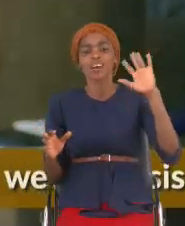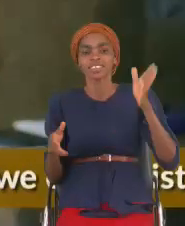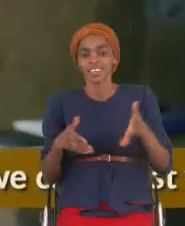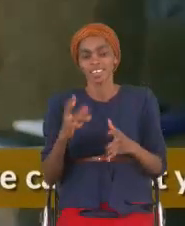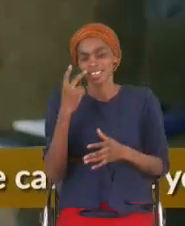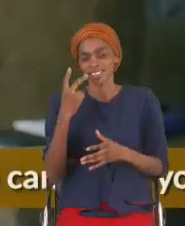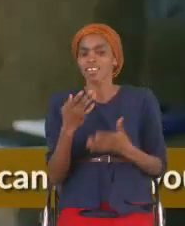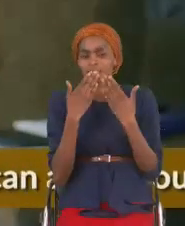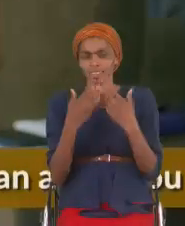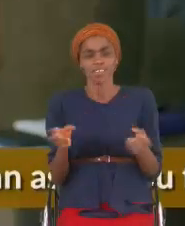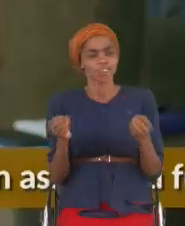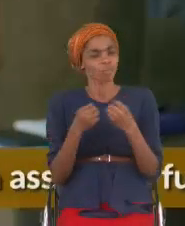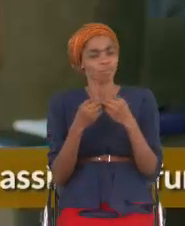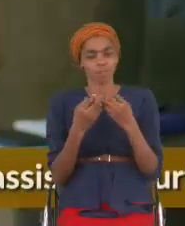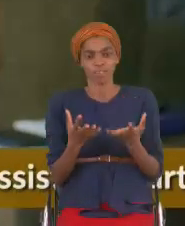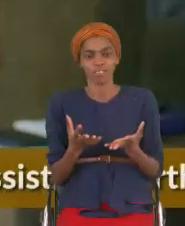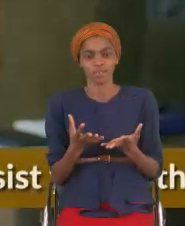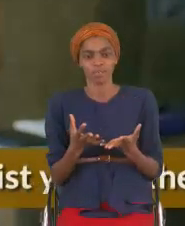much.